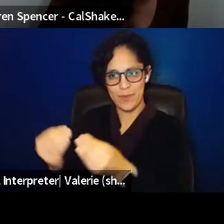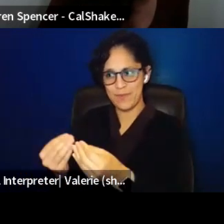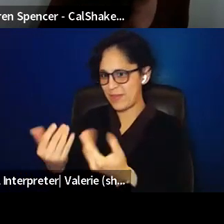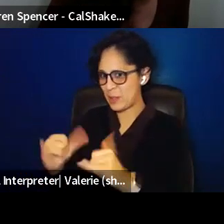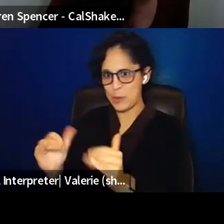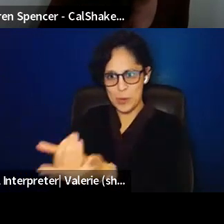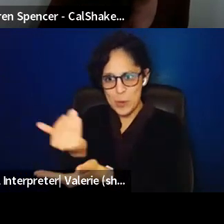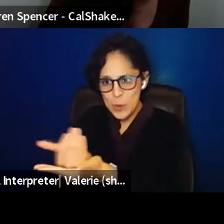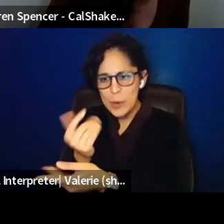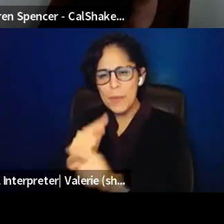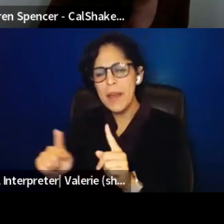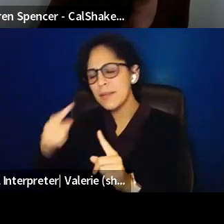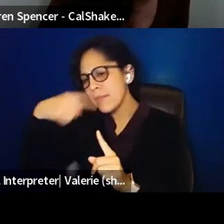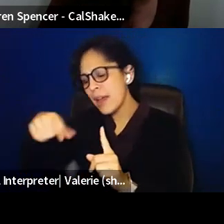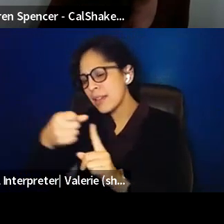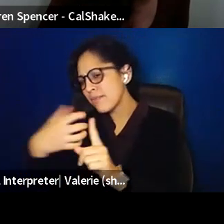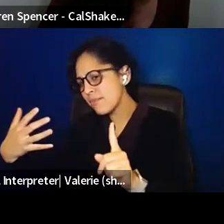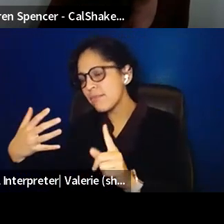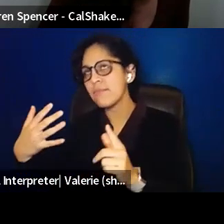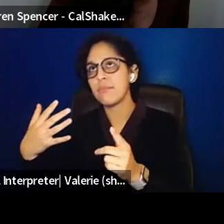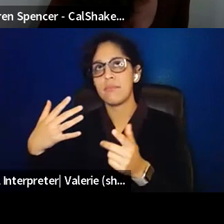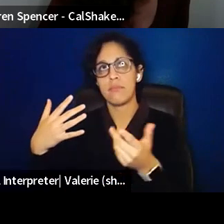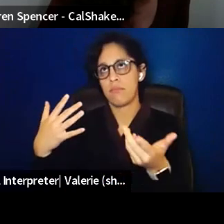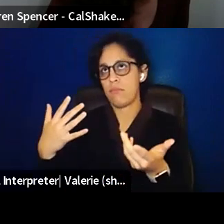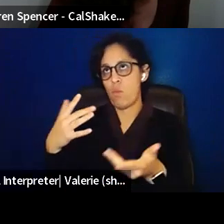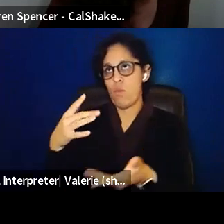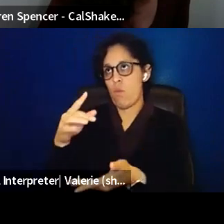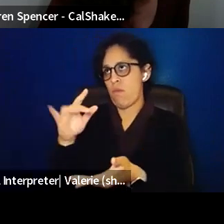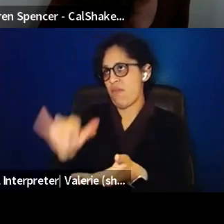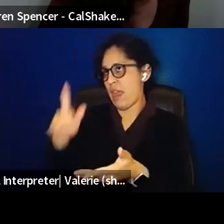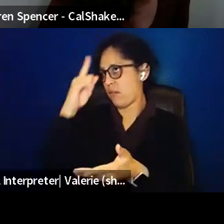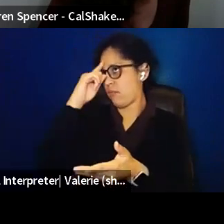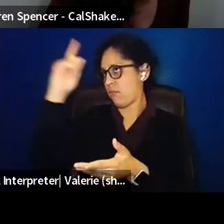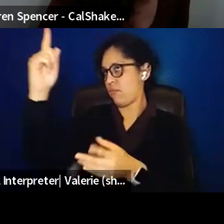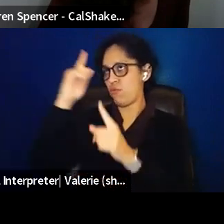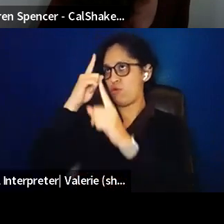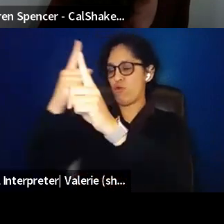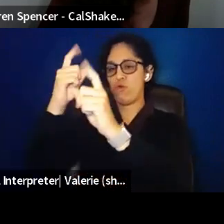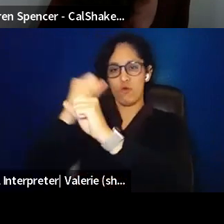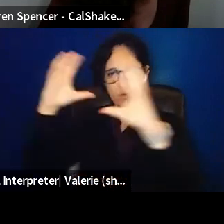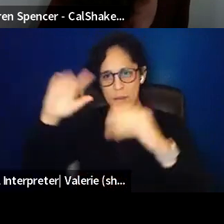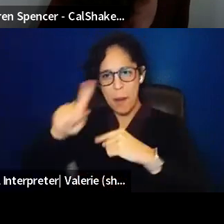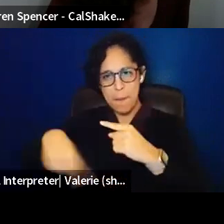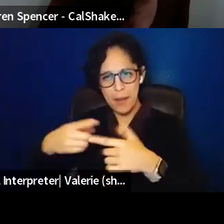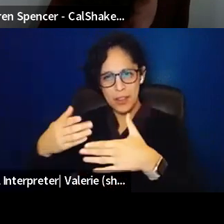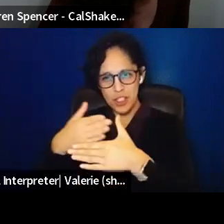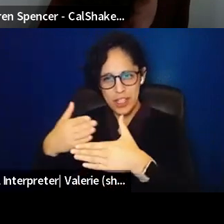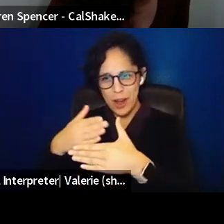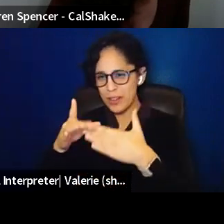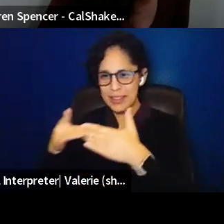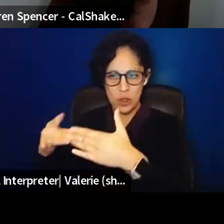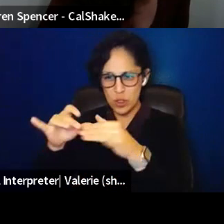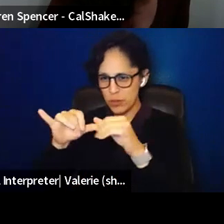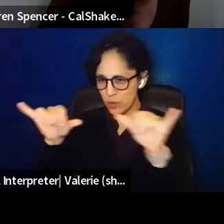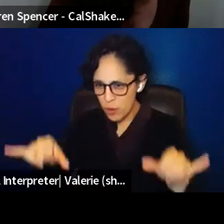if you want to talk about sort of, since it's so new, like maybe what the dream of the shared leadership structure is that you're working with at